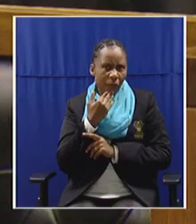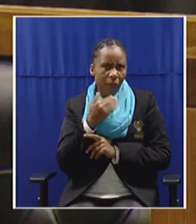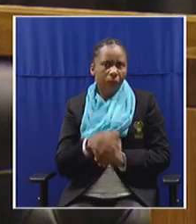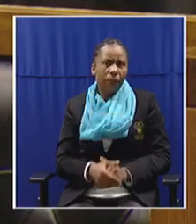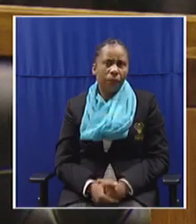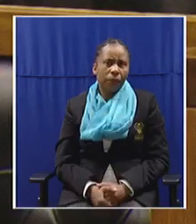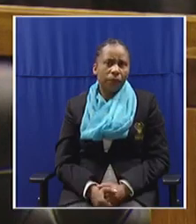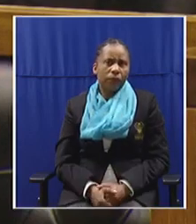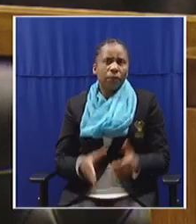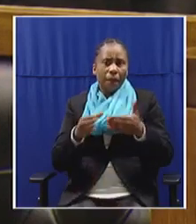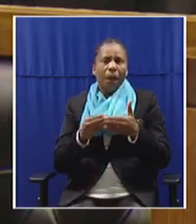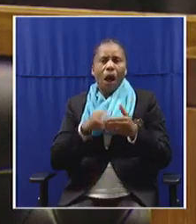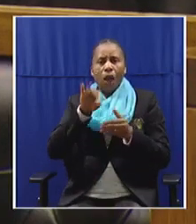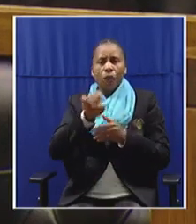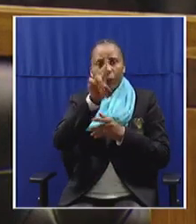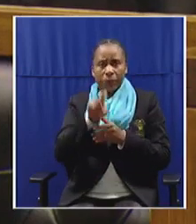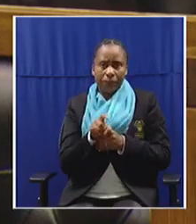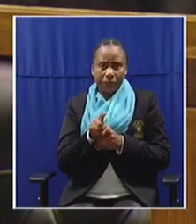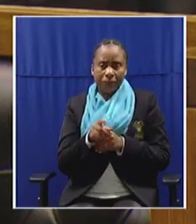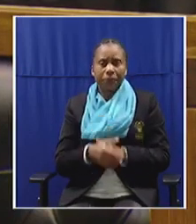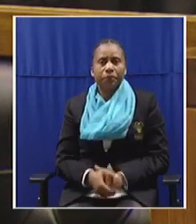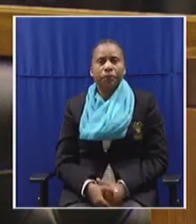the member who asked the question.